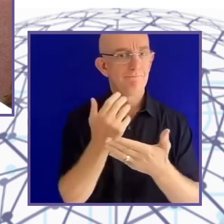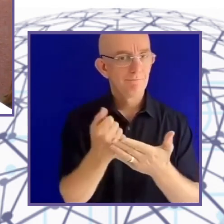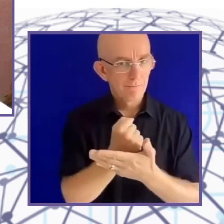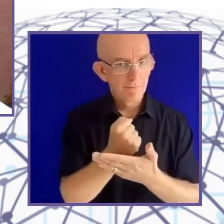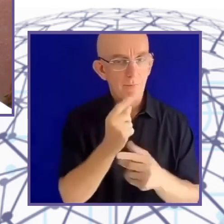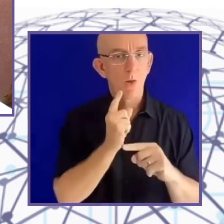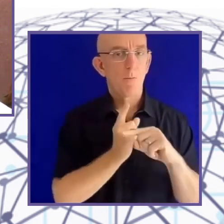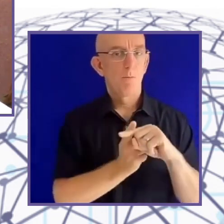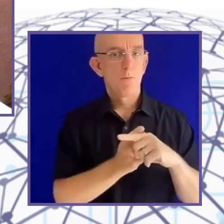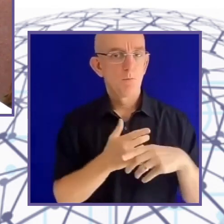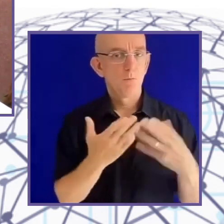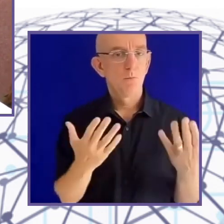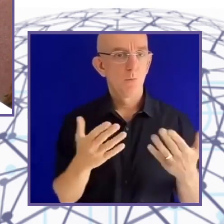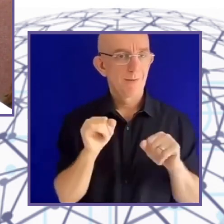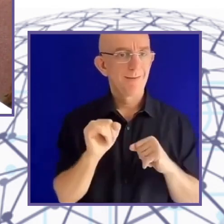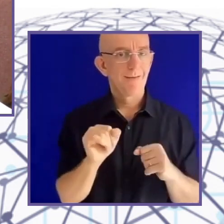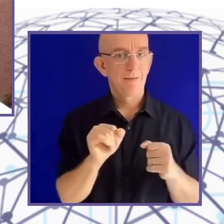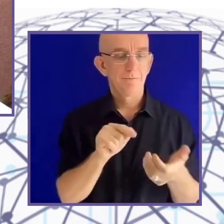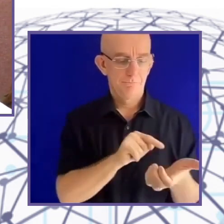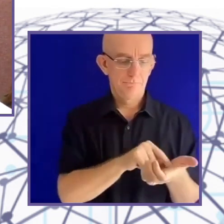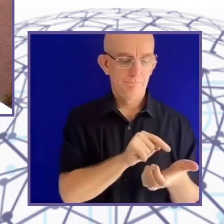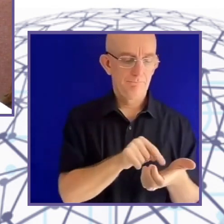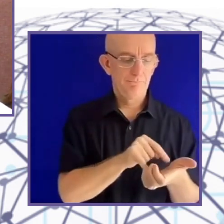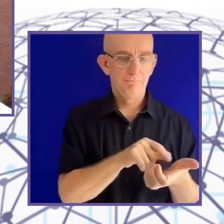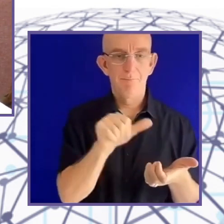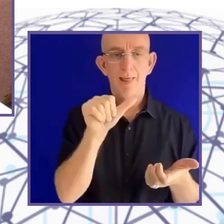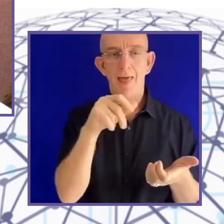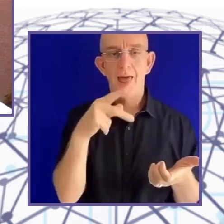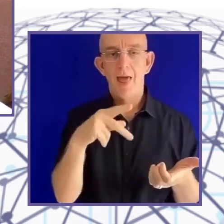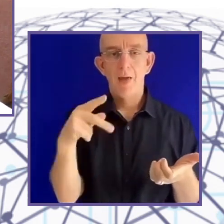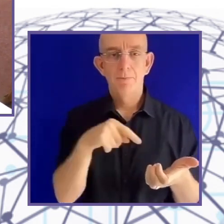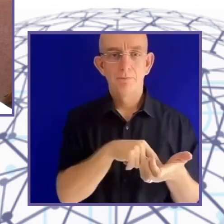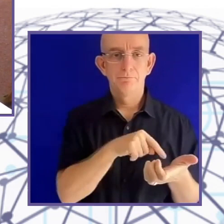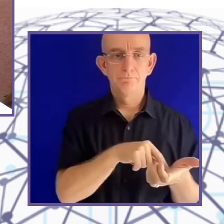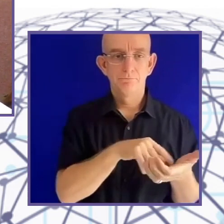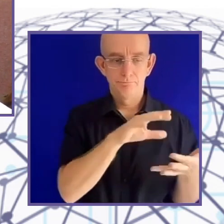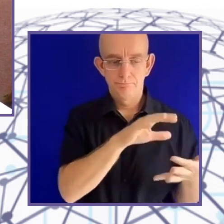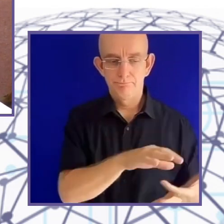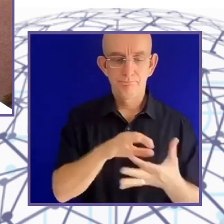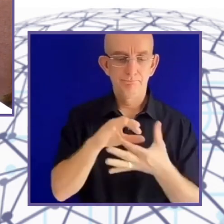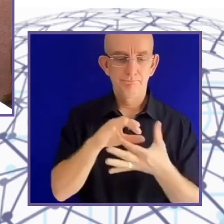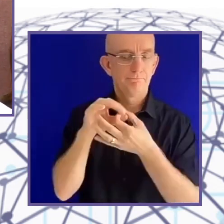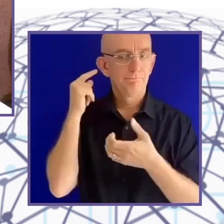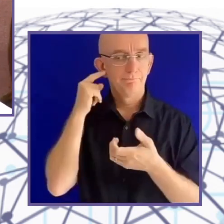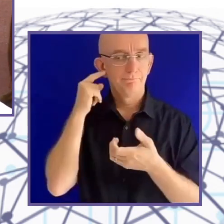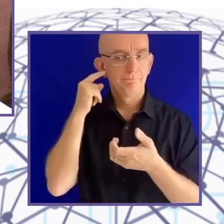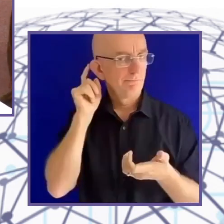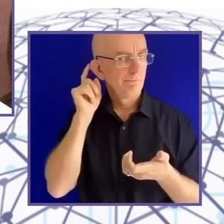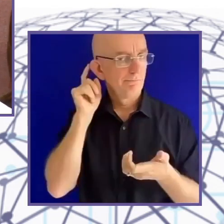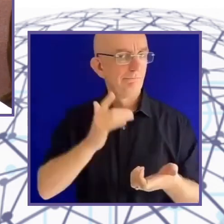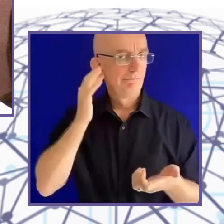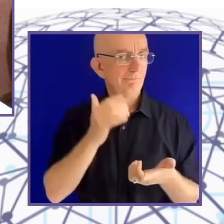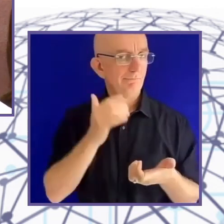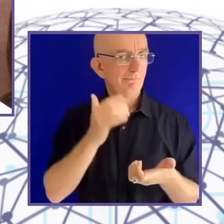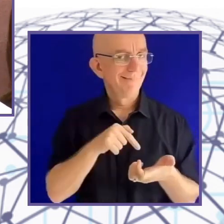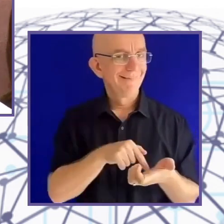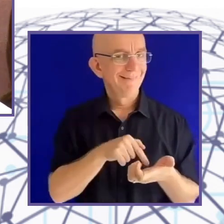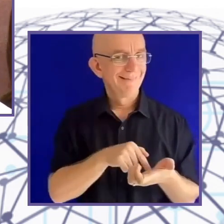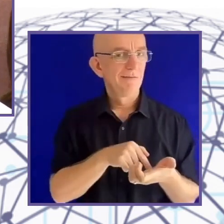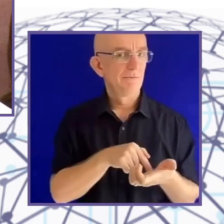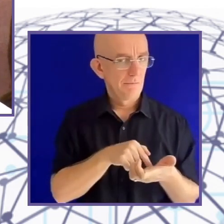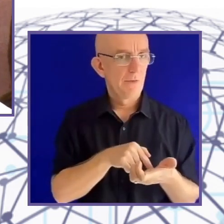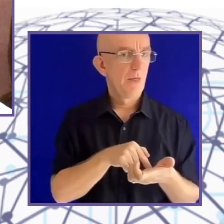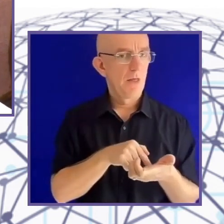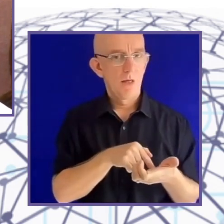fitted. And this is really important because they can then fine-tune and adapt the settings of their